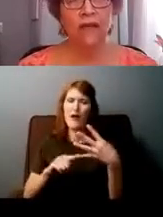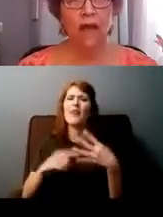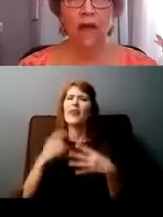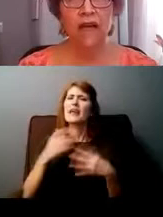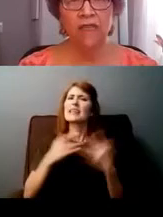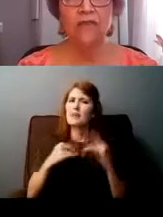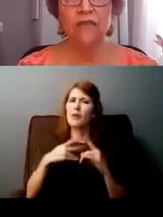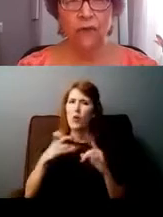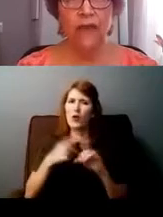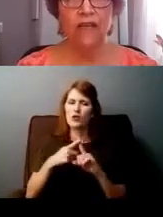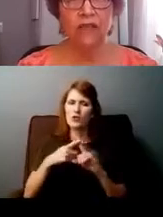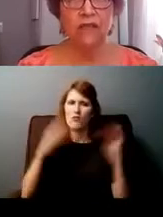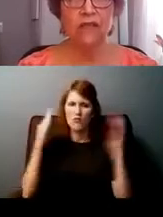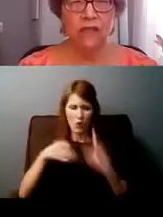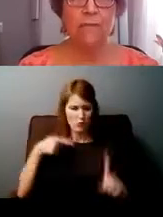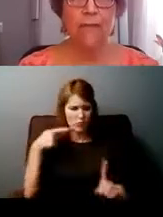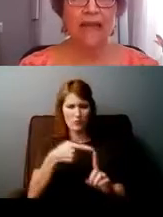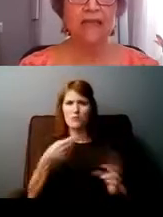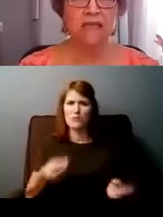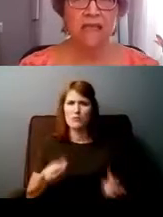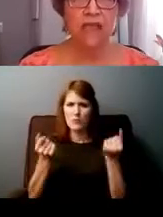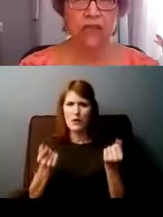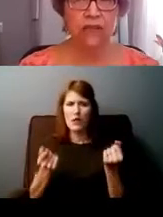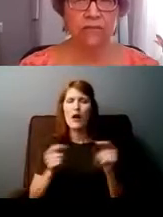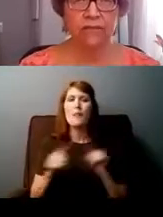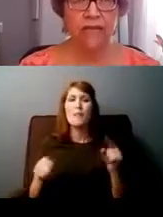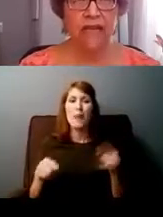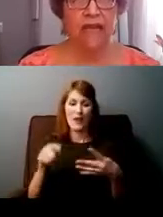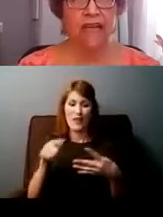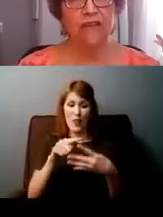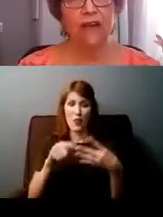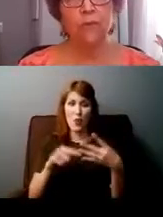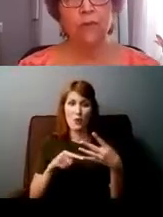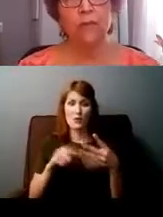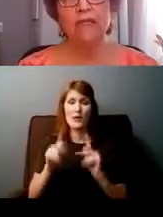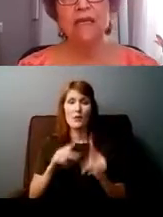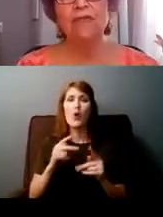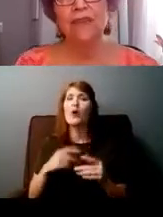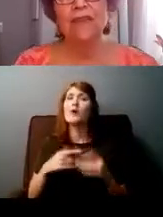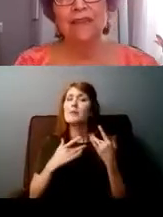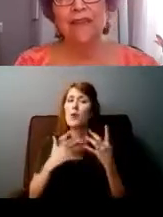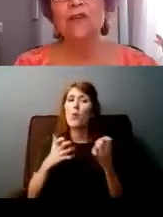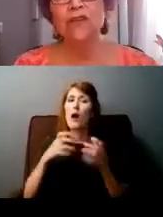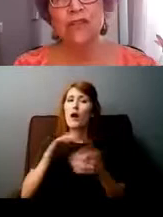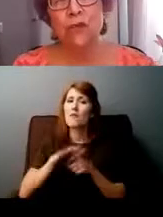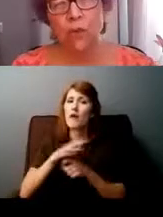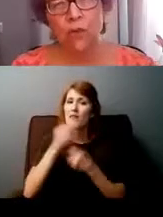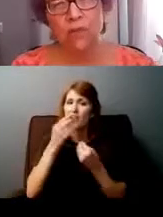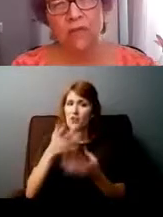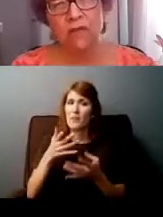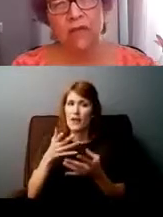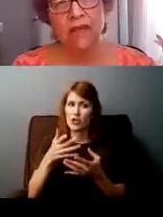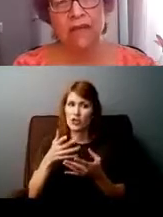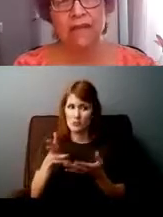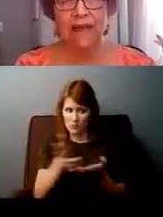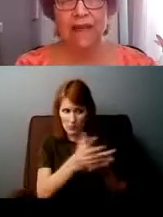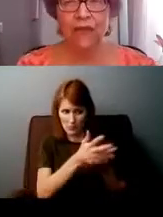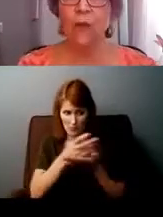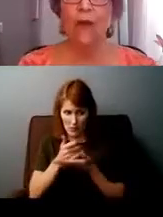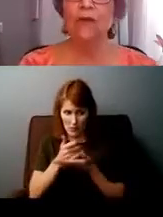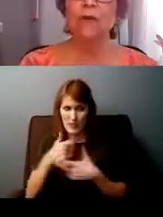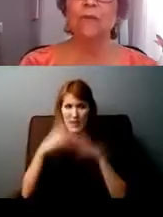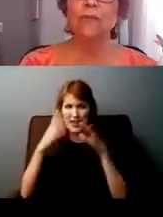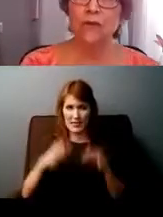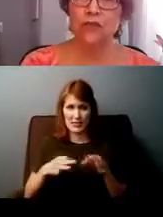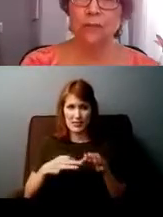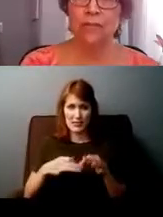wanted enough information to make a decision. If I put myself in their shoes, then I